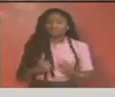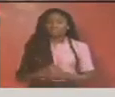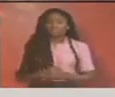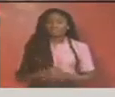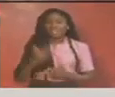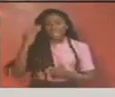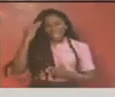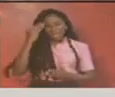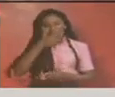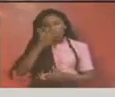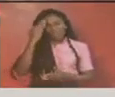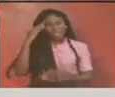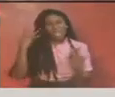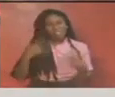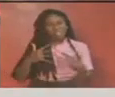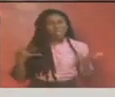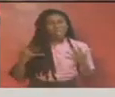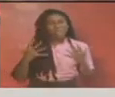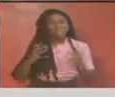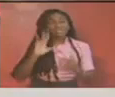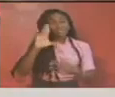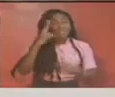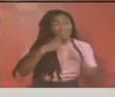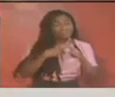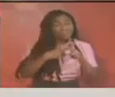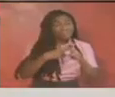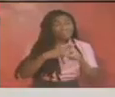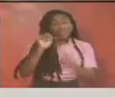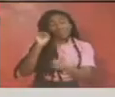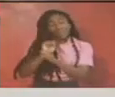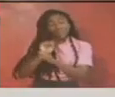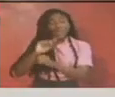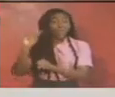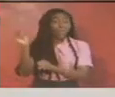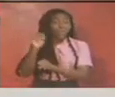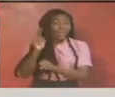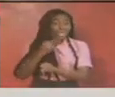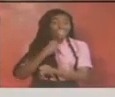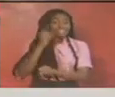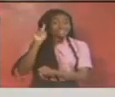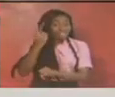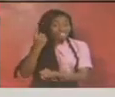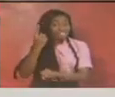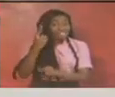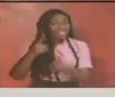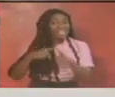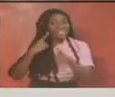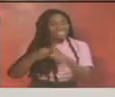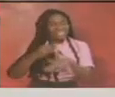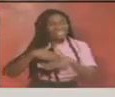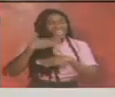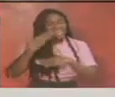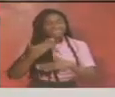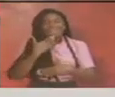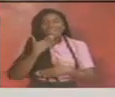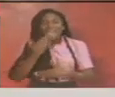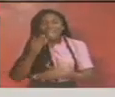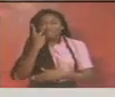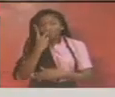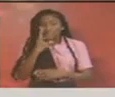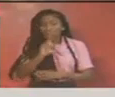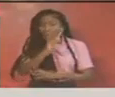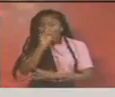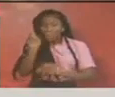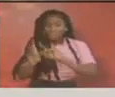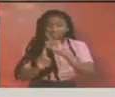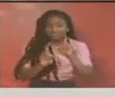bears repeating. Please indicate your name and the name of the media house that you represent before posing 2 questions at the same time, and